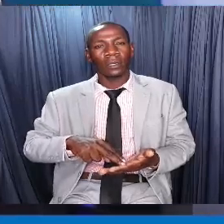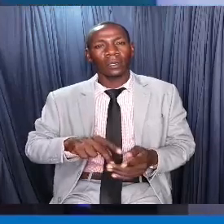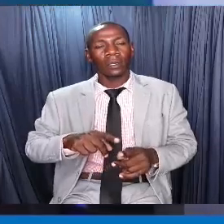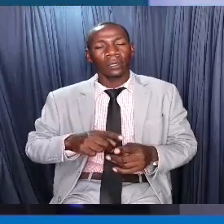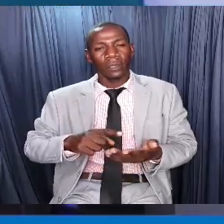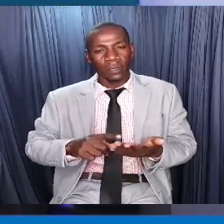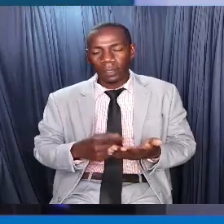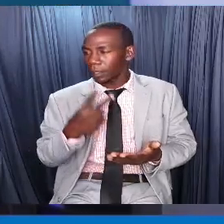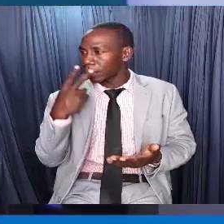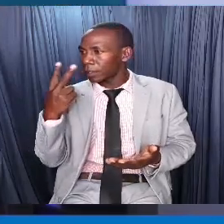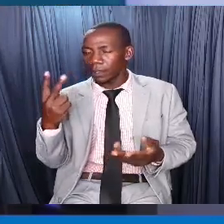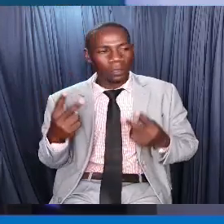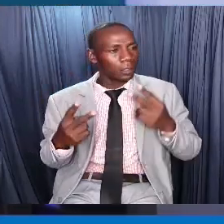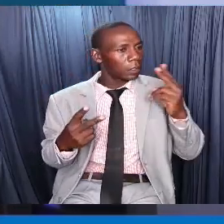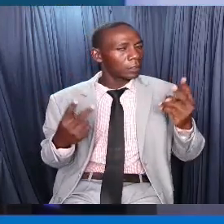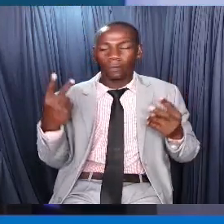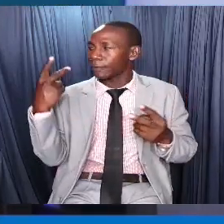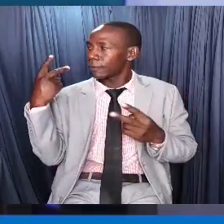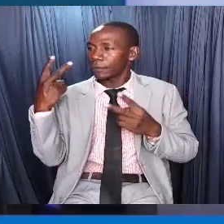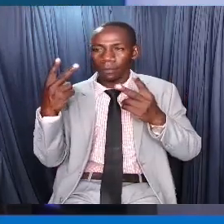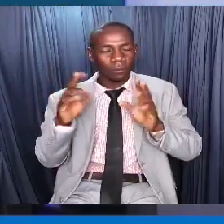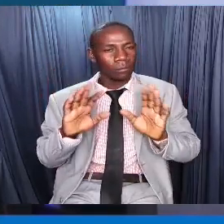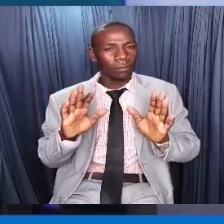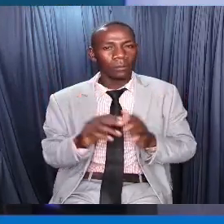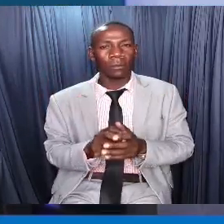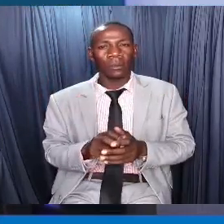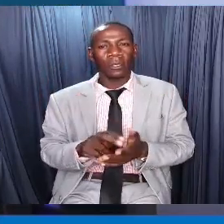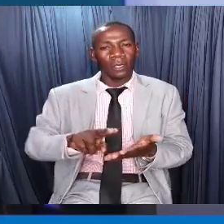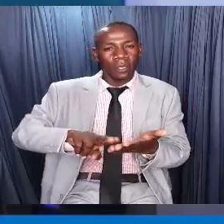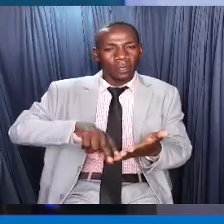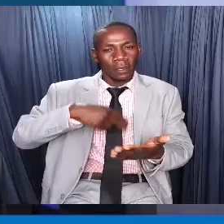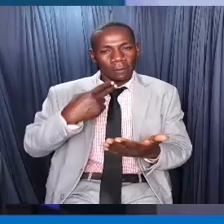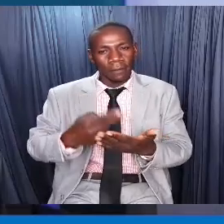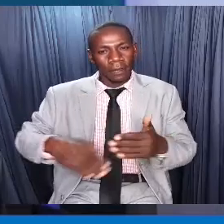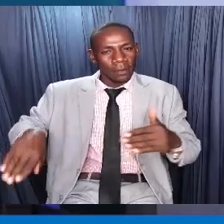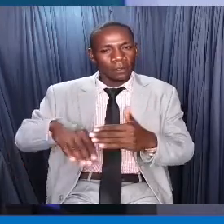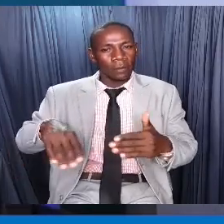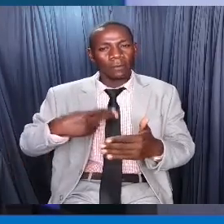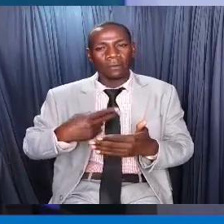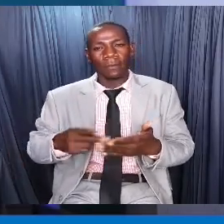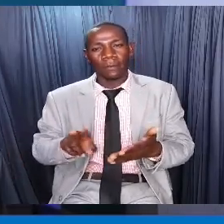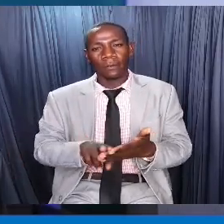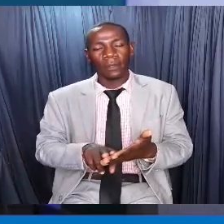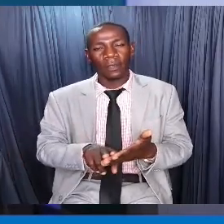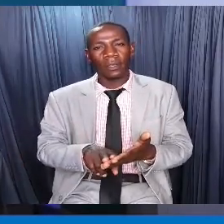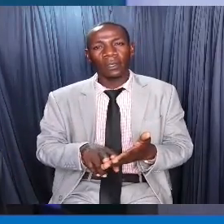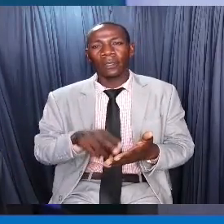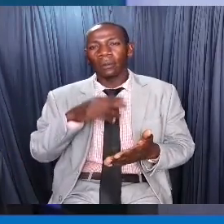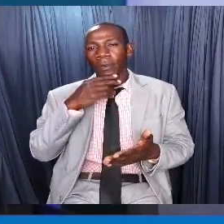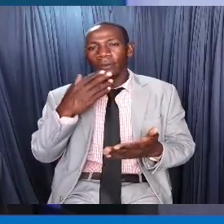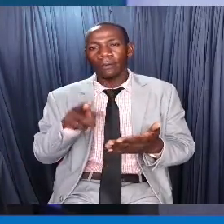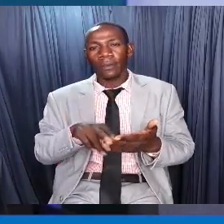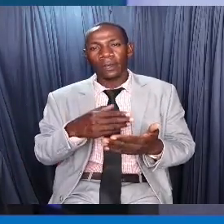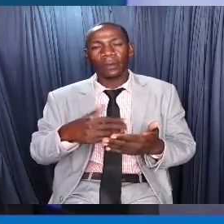huko mbele tena. And start looking the front. Na ameanguka amejikwaa. And he has stumbled and fallen down. Hata ameanguka huko mbele. And